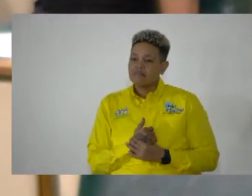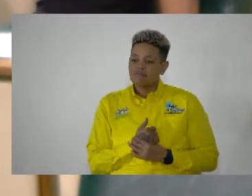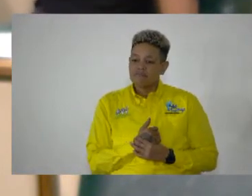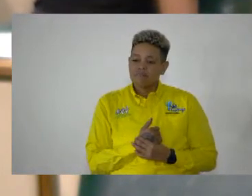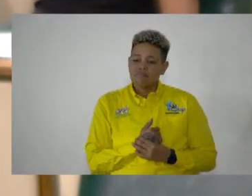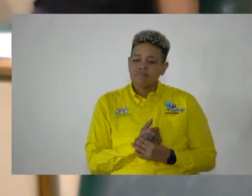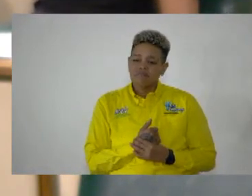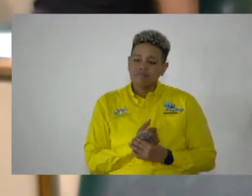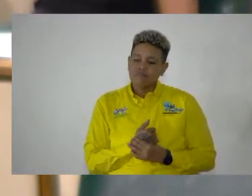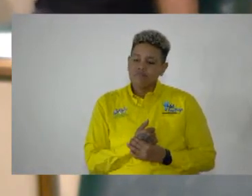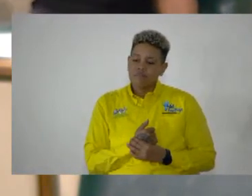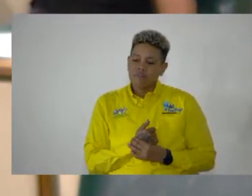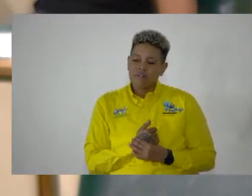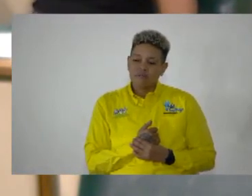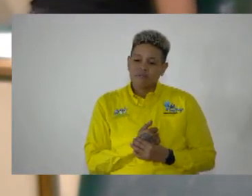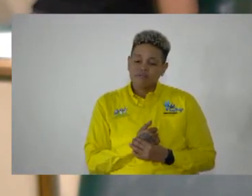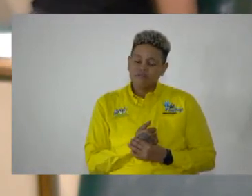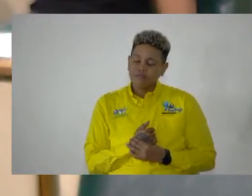constituency.